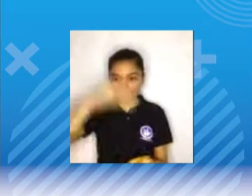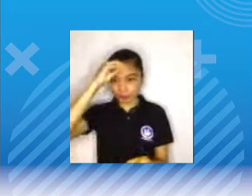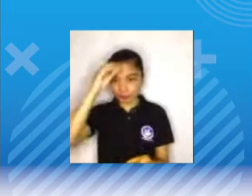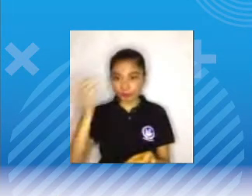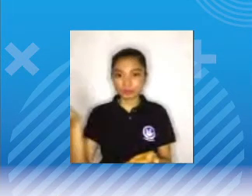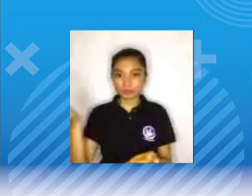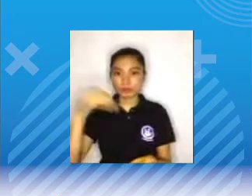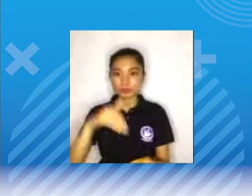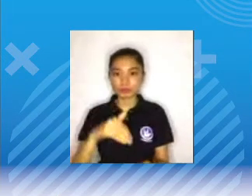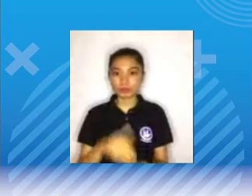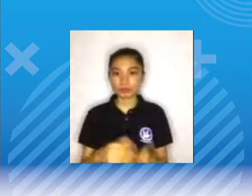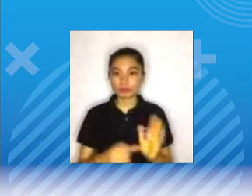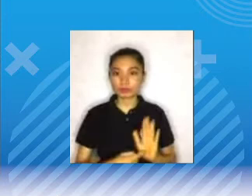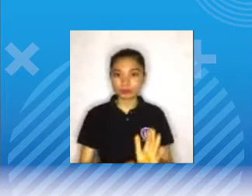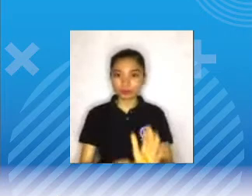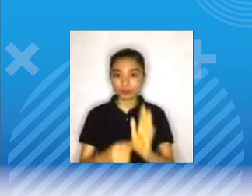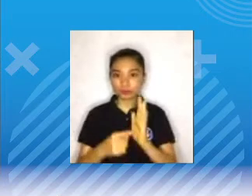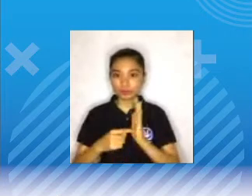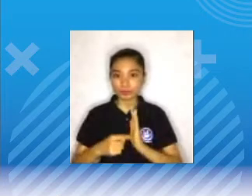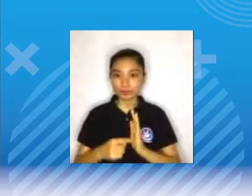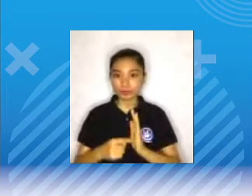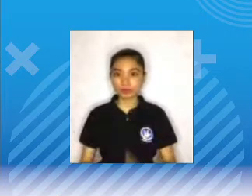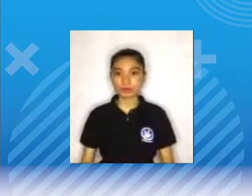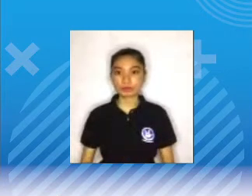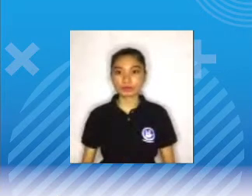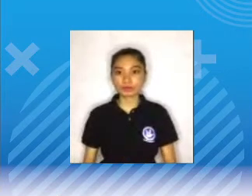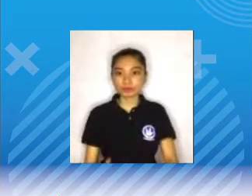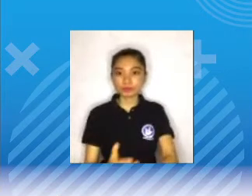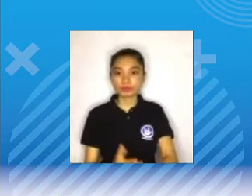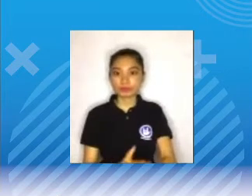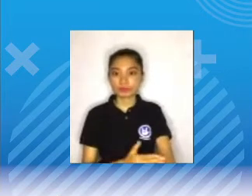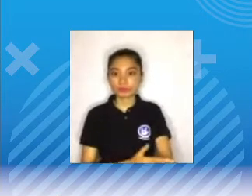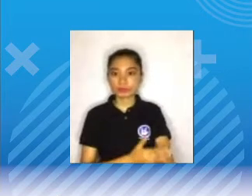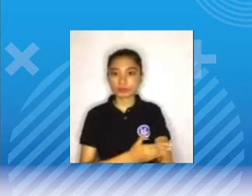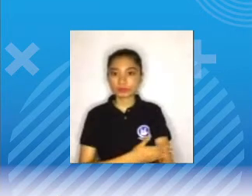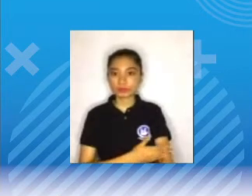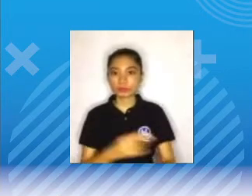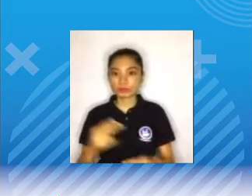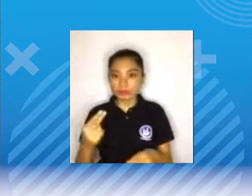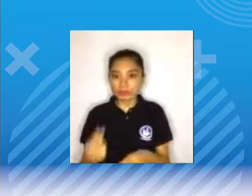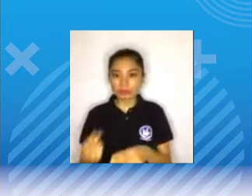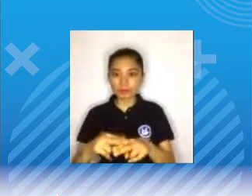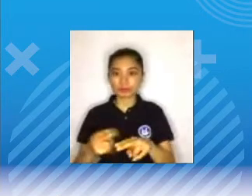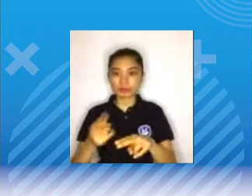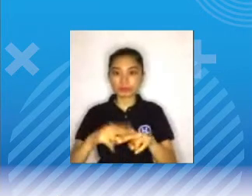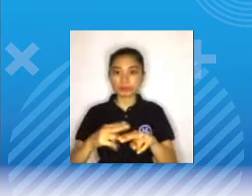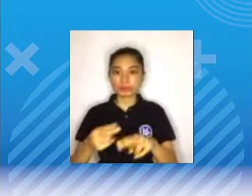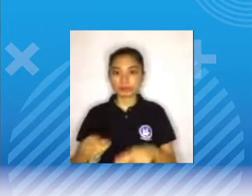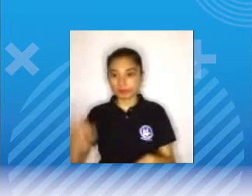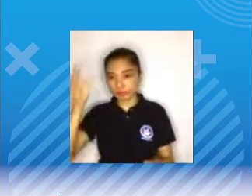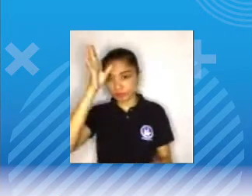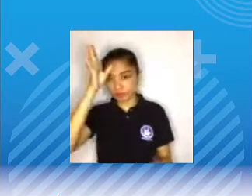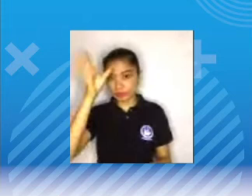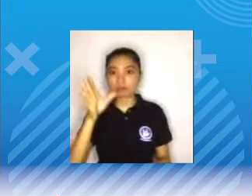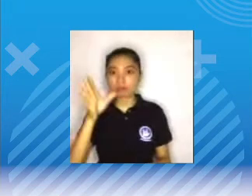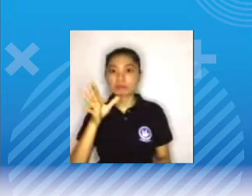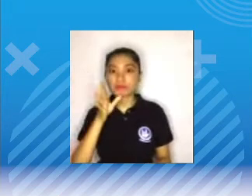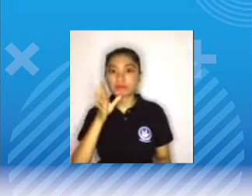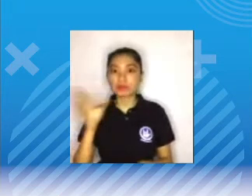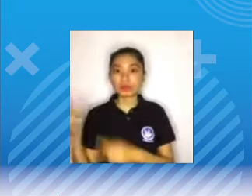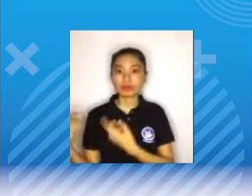upskilling, and then the increasing demand for upskilling of parents. So this distance education, makikita natin